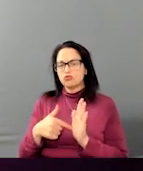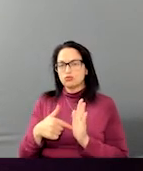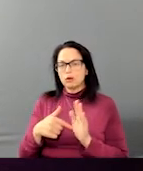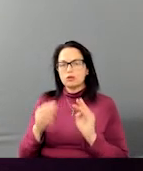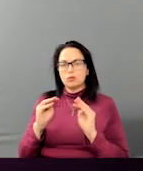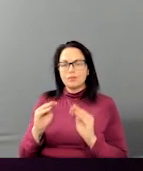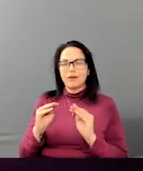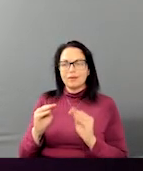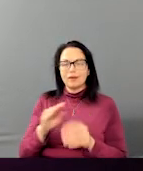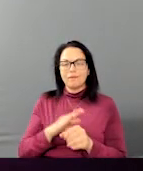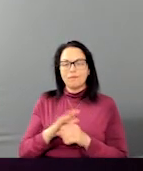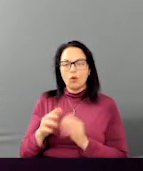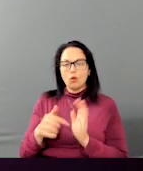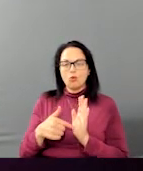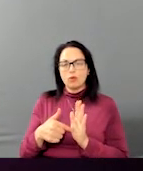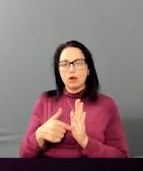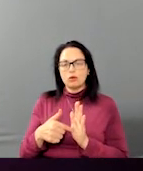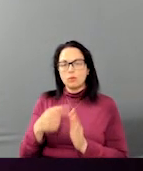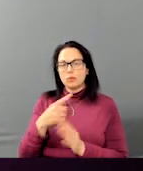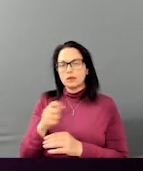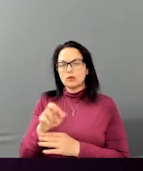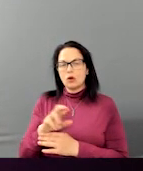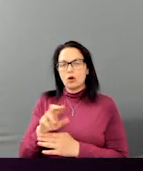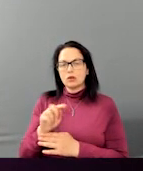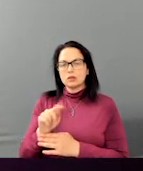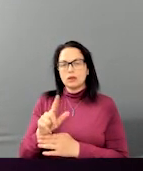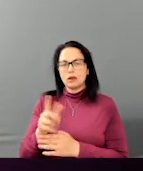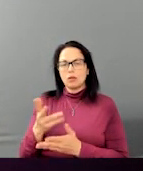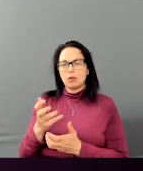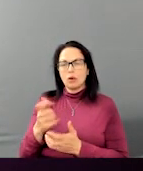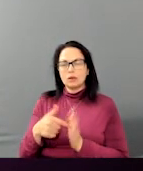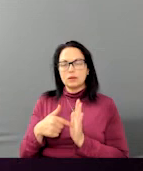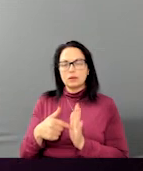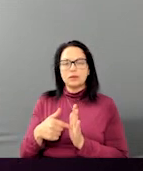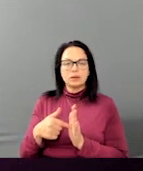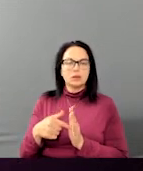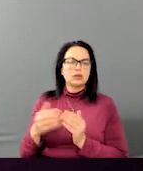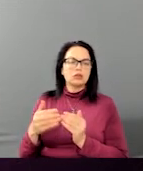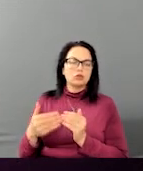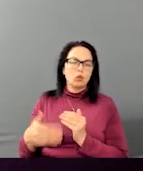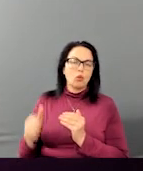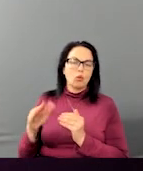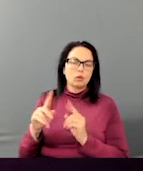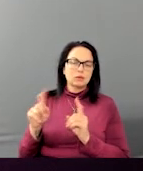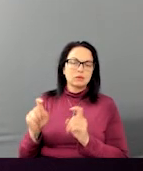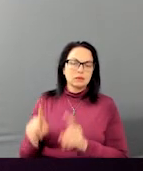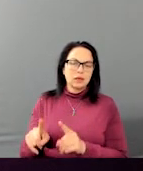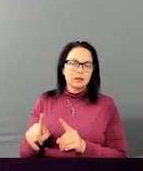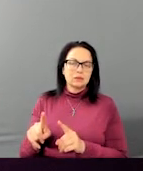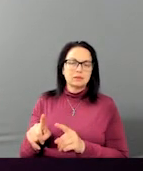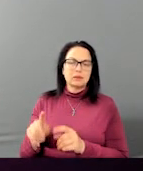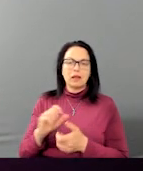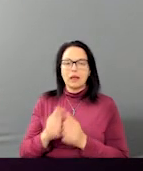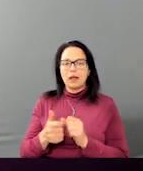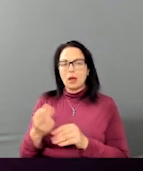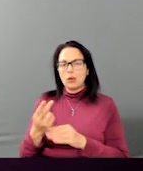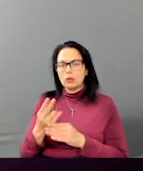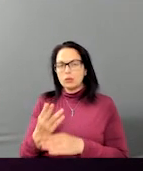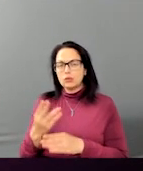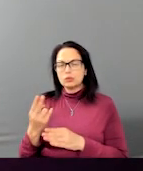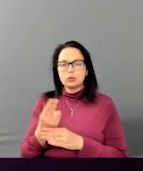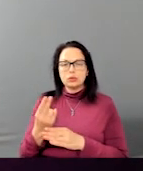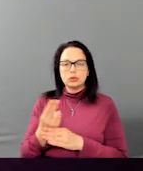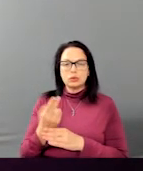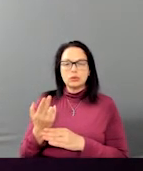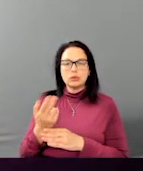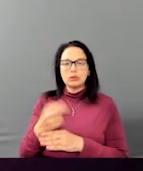rendering because RTL wants to push us towards testing, like I said, how the user uses